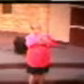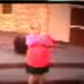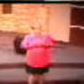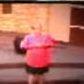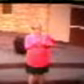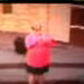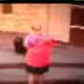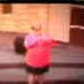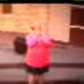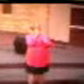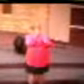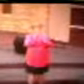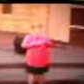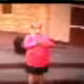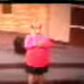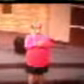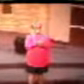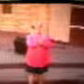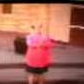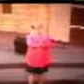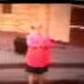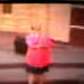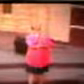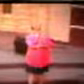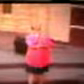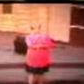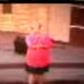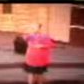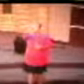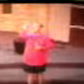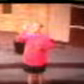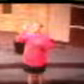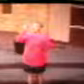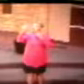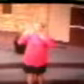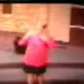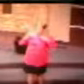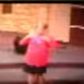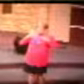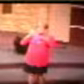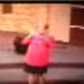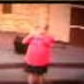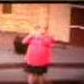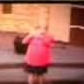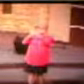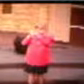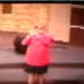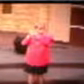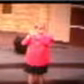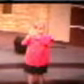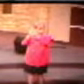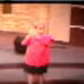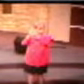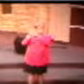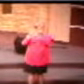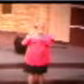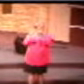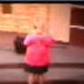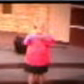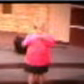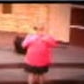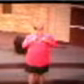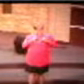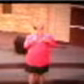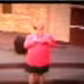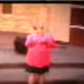world. God's own self emptied for the sake of the world," and you receive that as gift for you, but when you take that